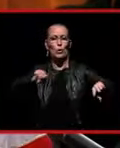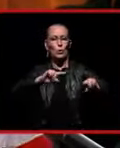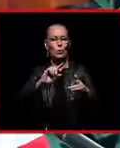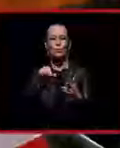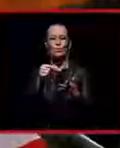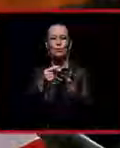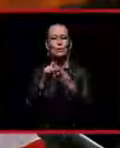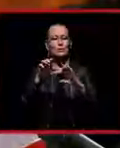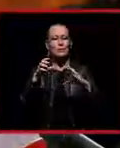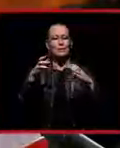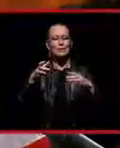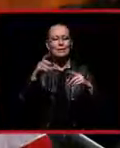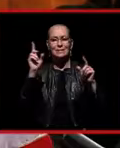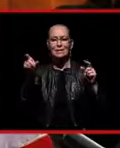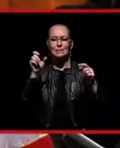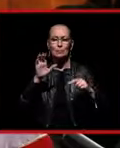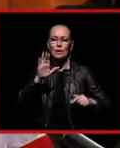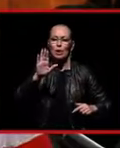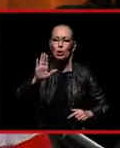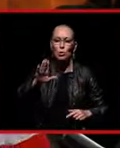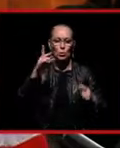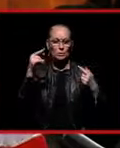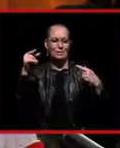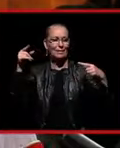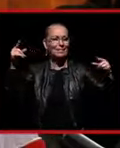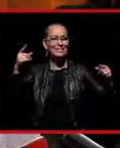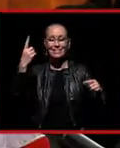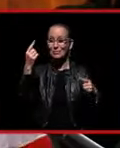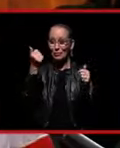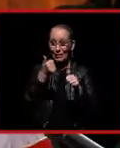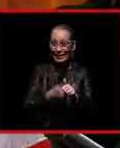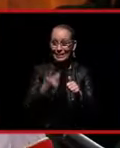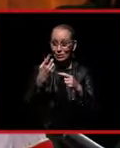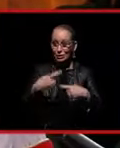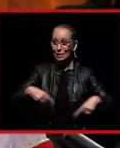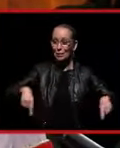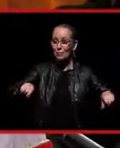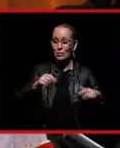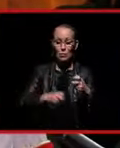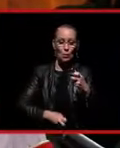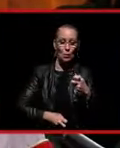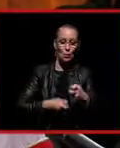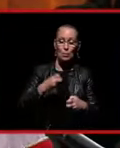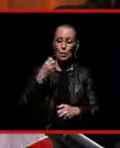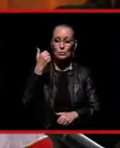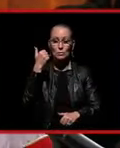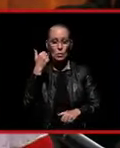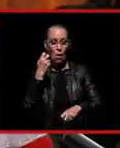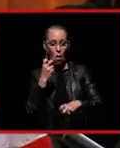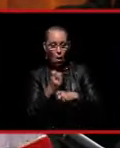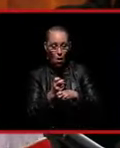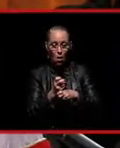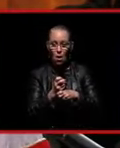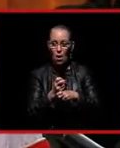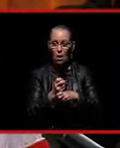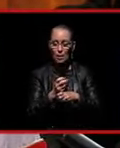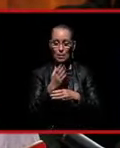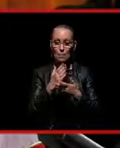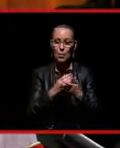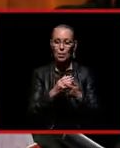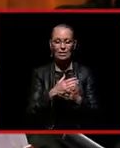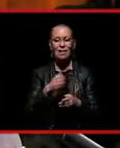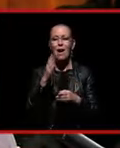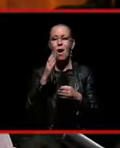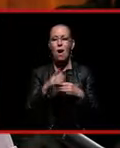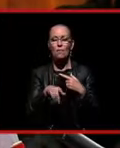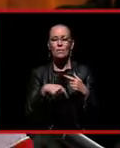and celebrate your success. For you, the most difficult step, the first step, is over when you